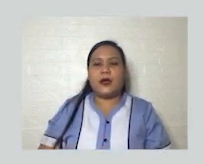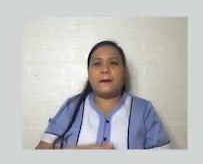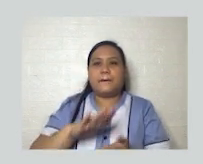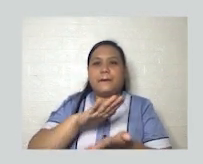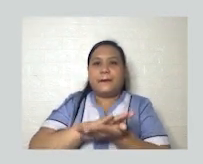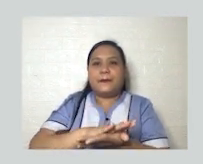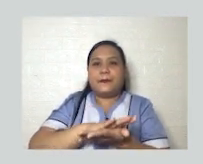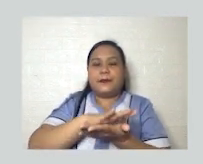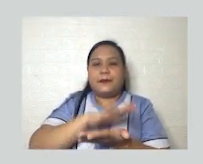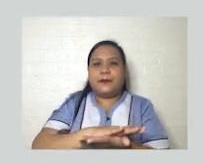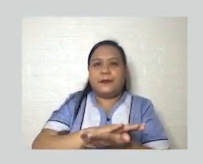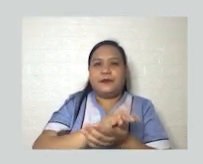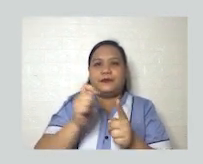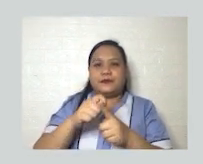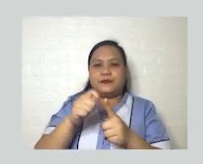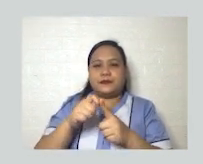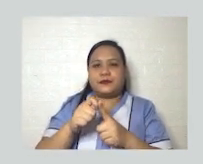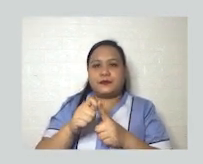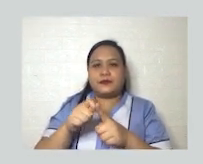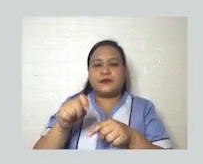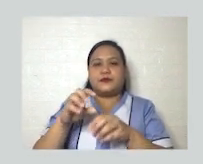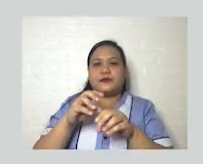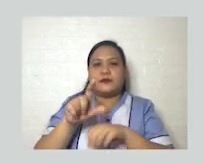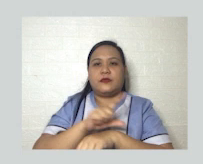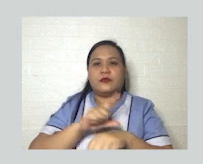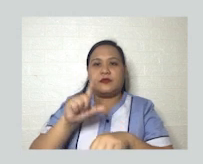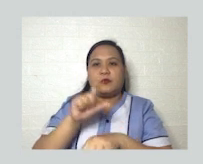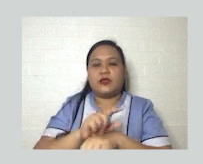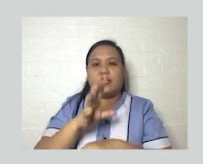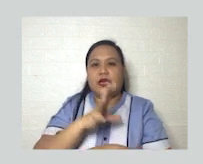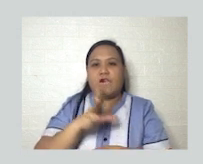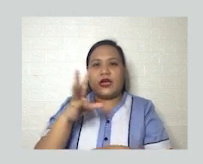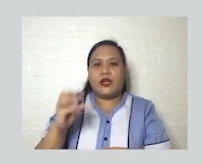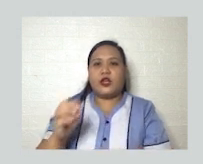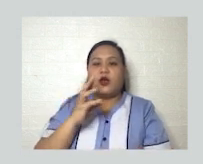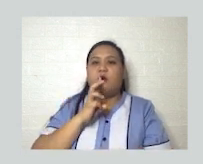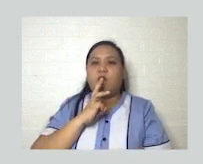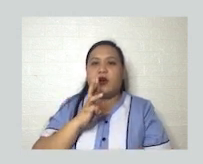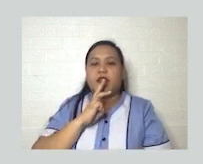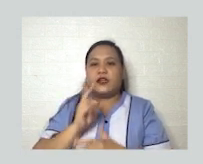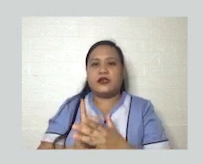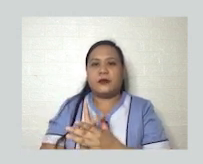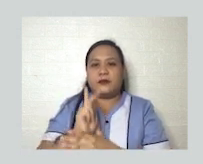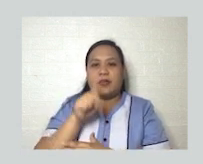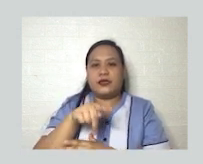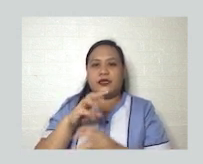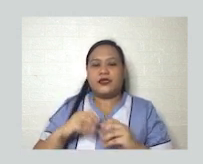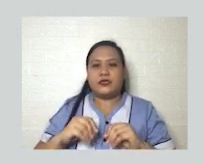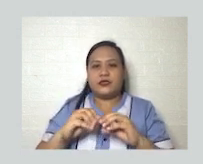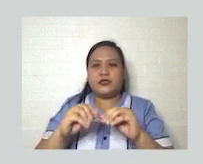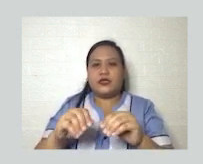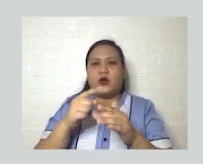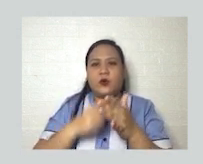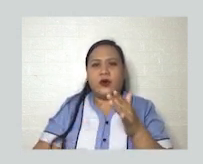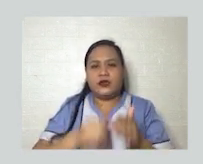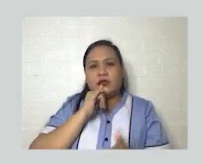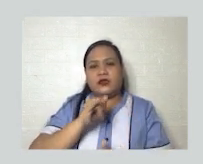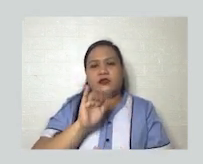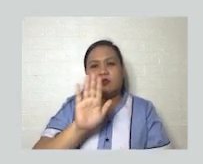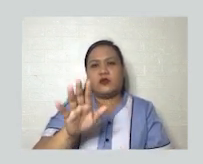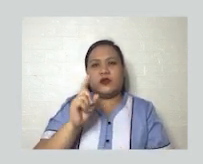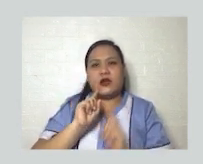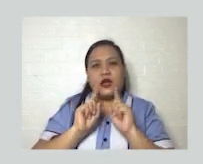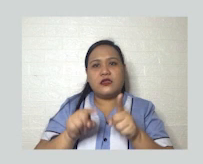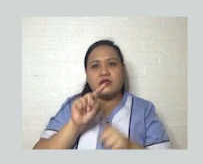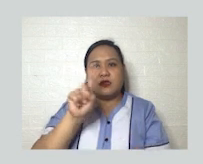Letter C, gently press the top layer of the soil and water the sown seeds.